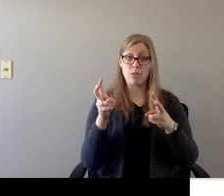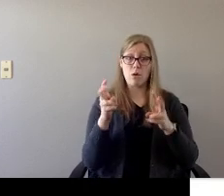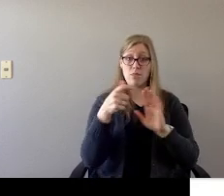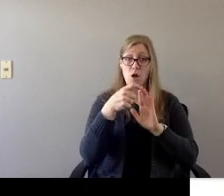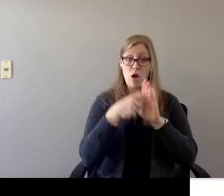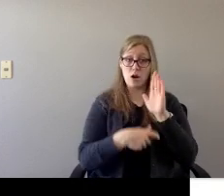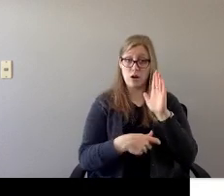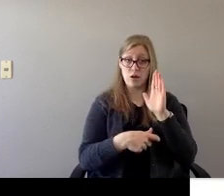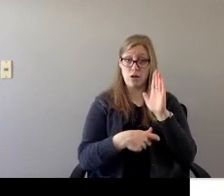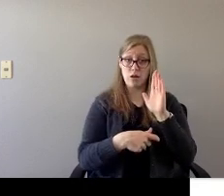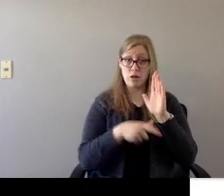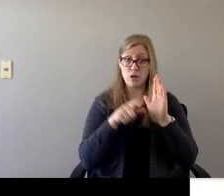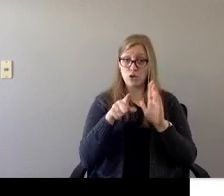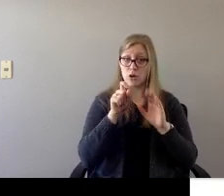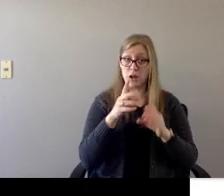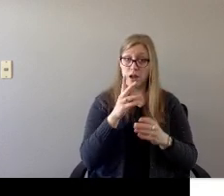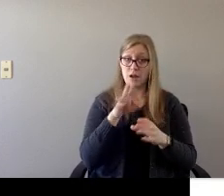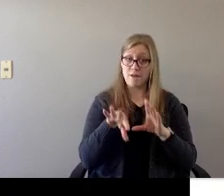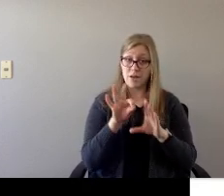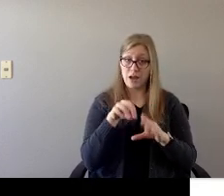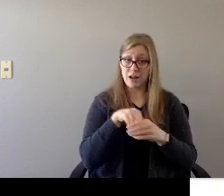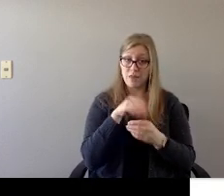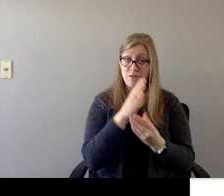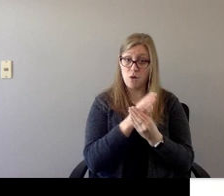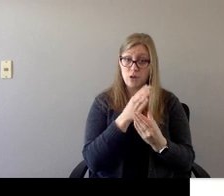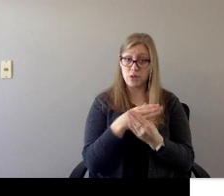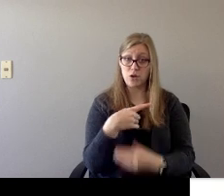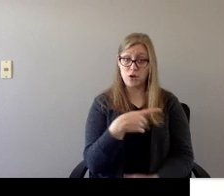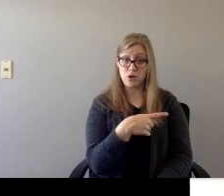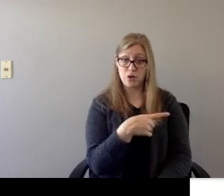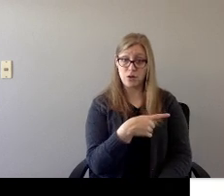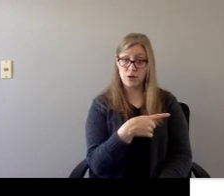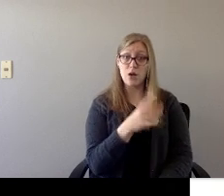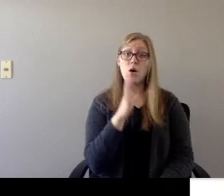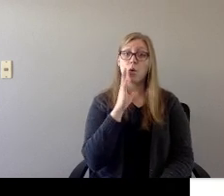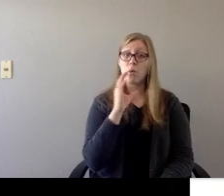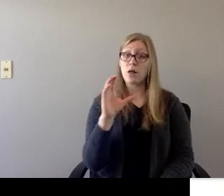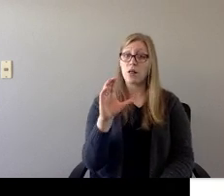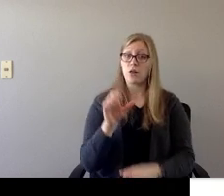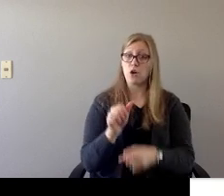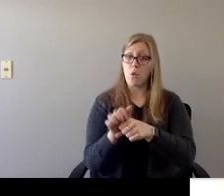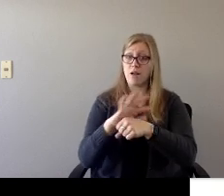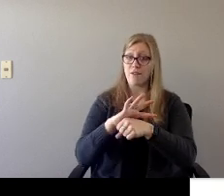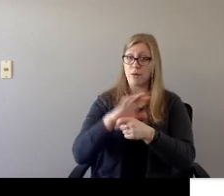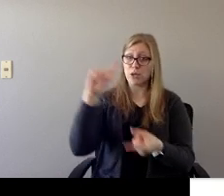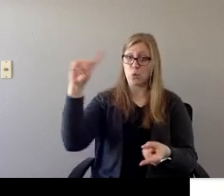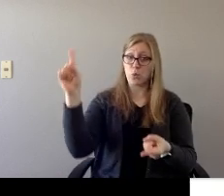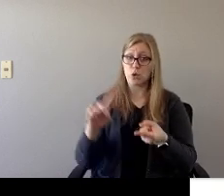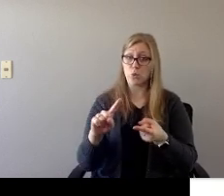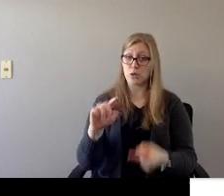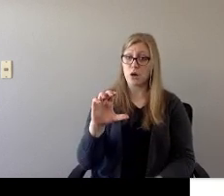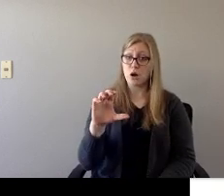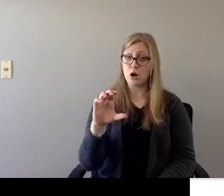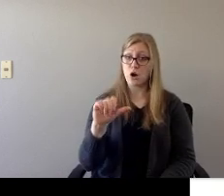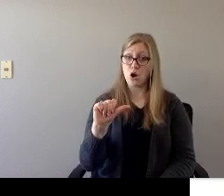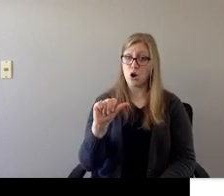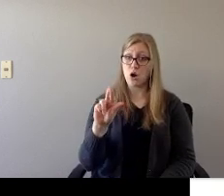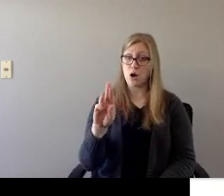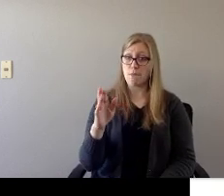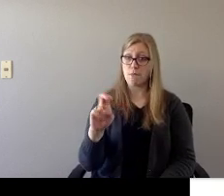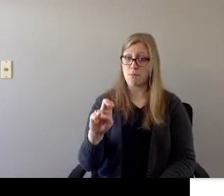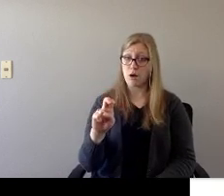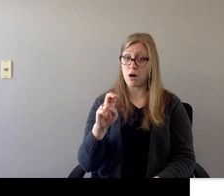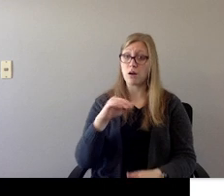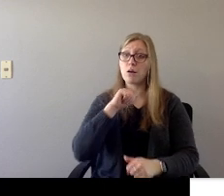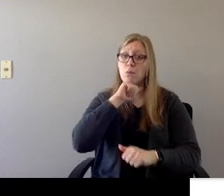can find in your folder here. Will coronavirus reduce carbon pollution in Notability? And you will